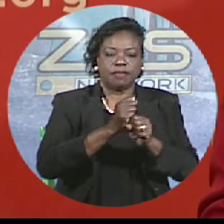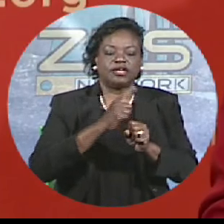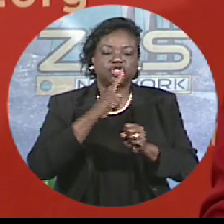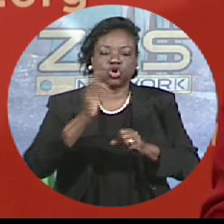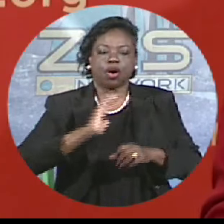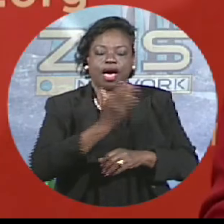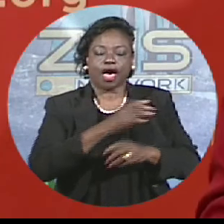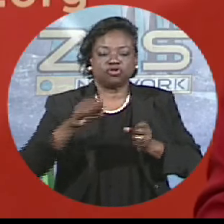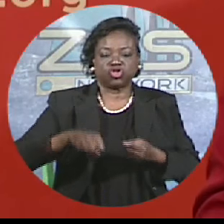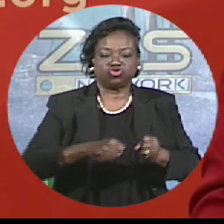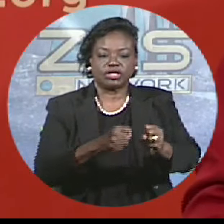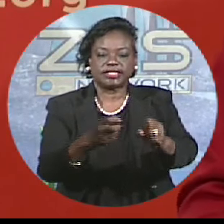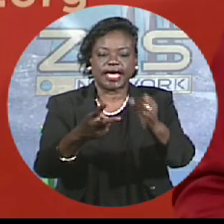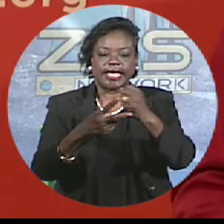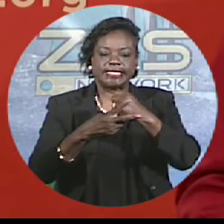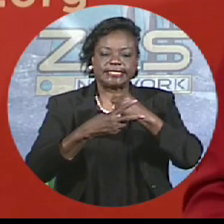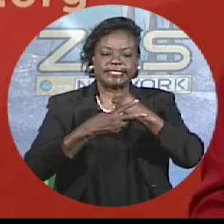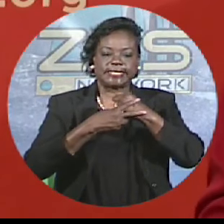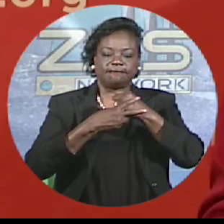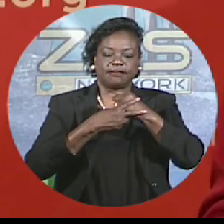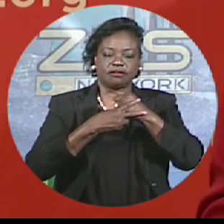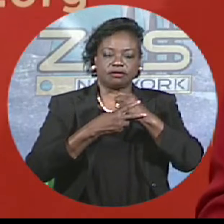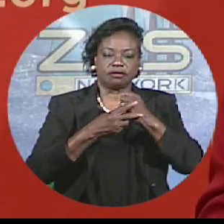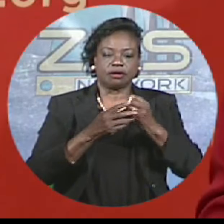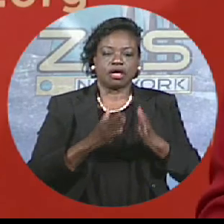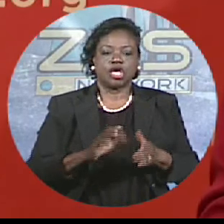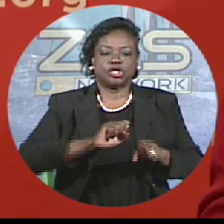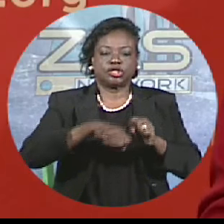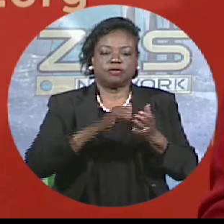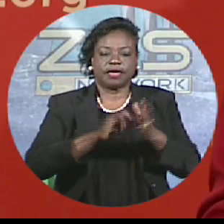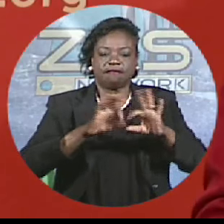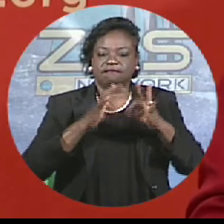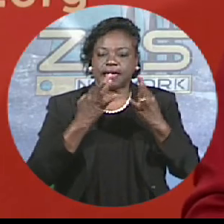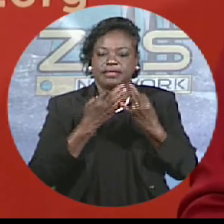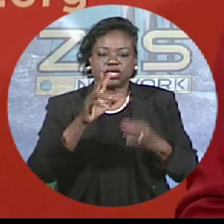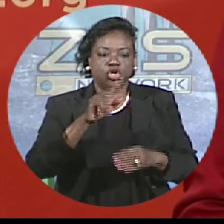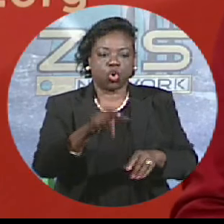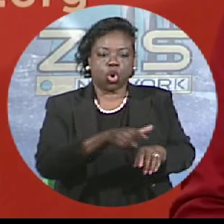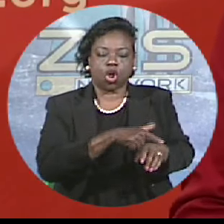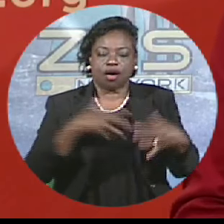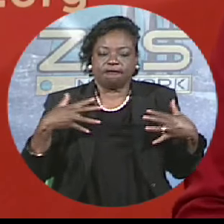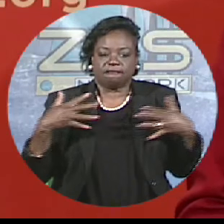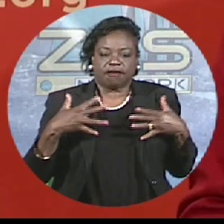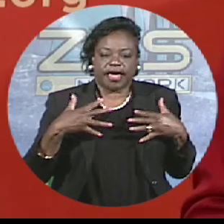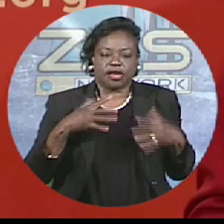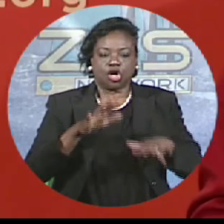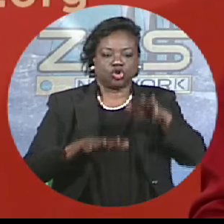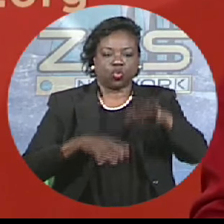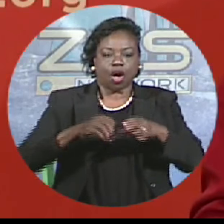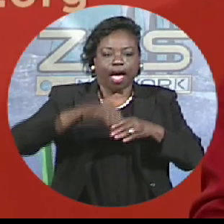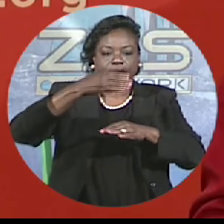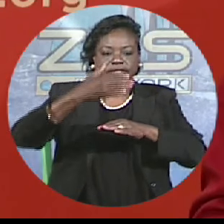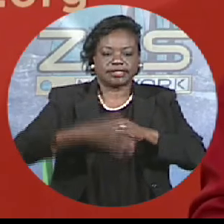safer, so that families are no longer afraid to walk outside their homes.